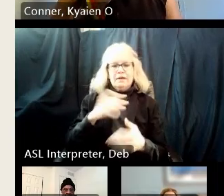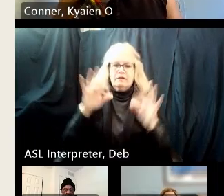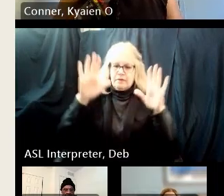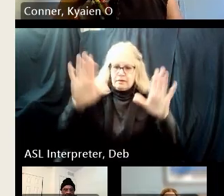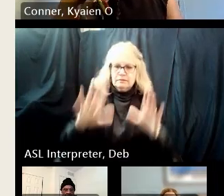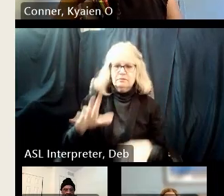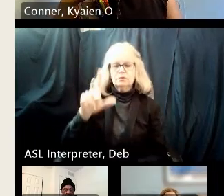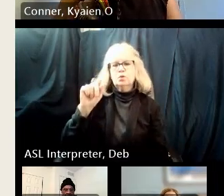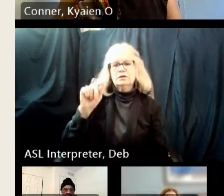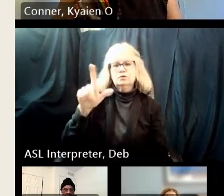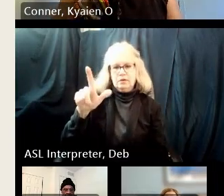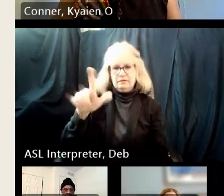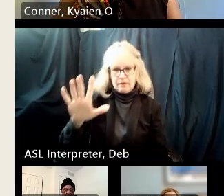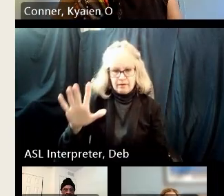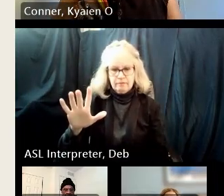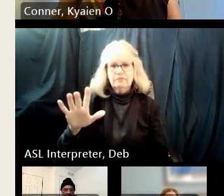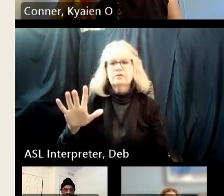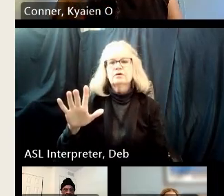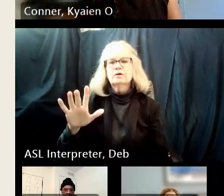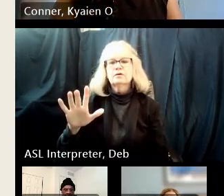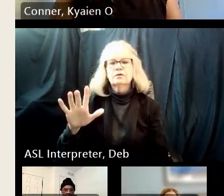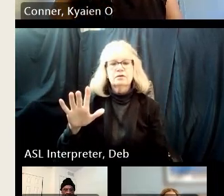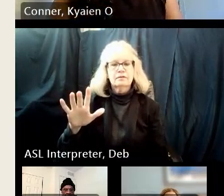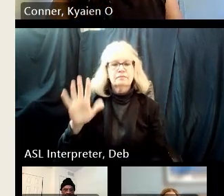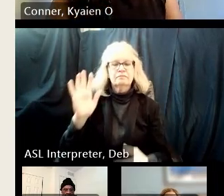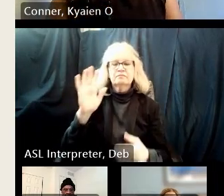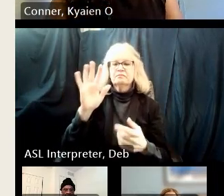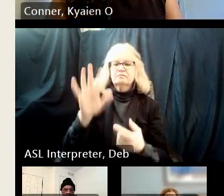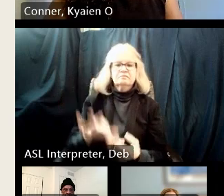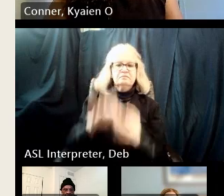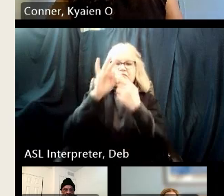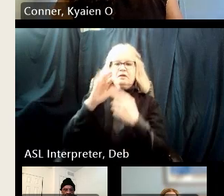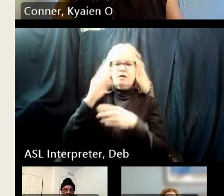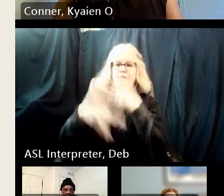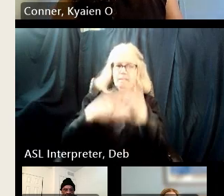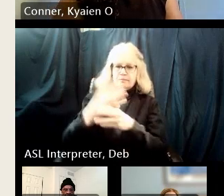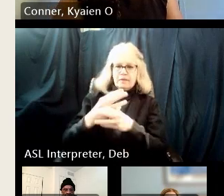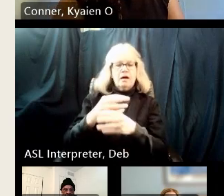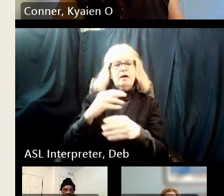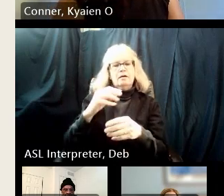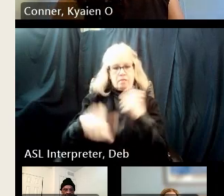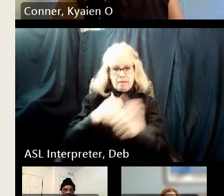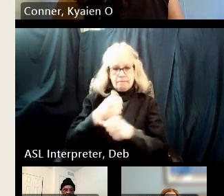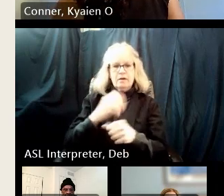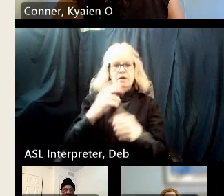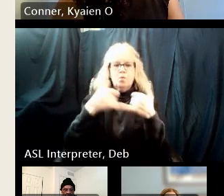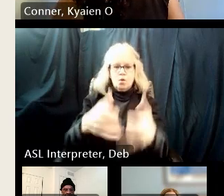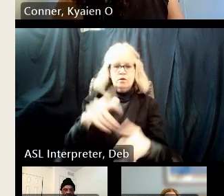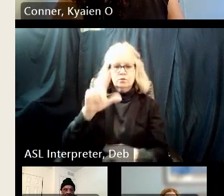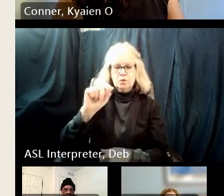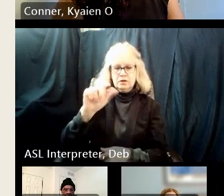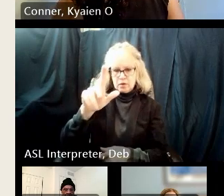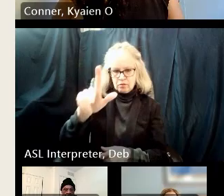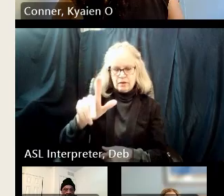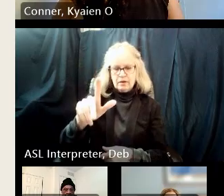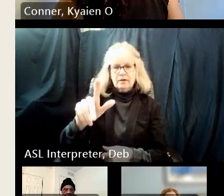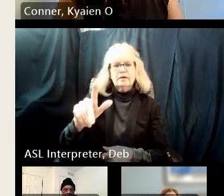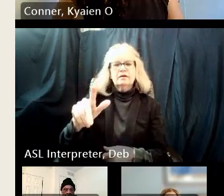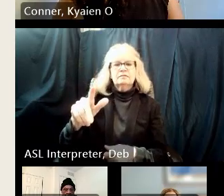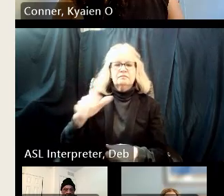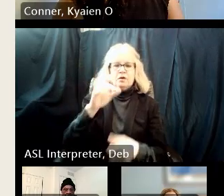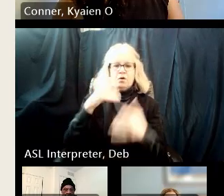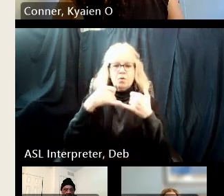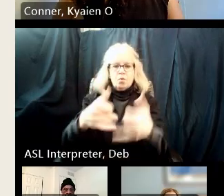2025, Distinguished Alumni Award in 2023, Chancellor's Award for Excellence in Civic and